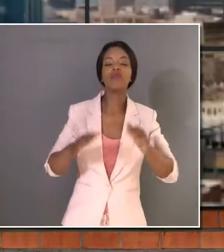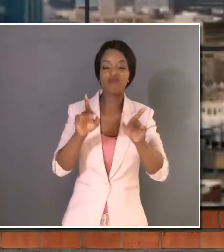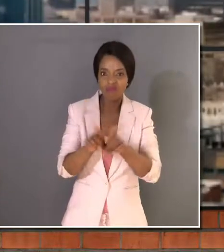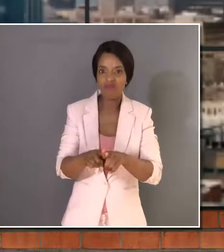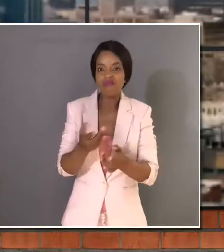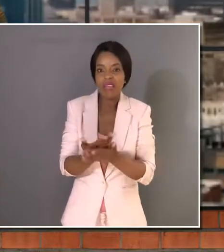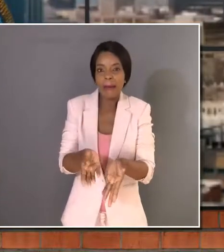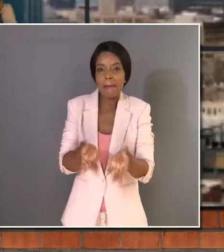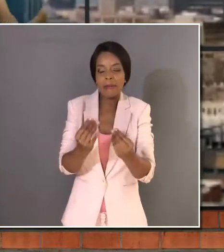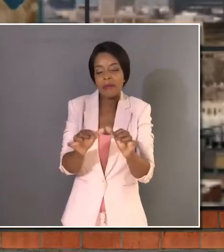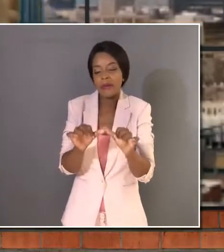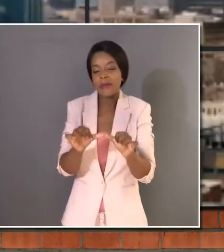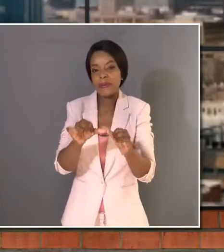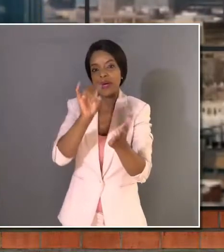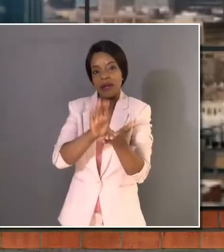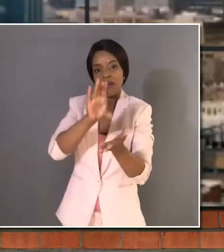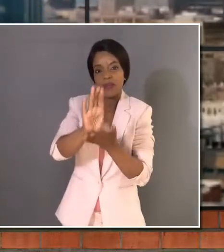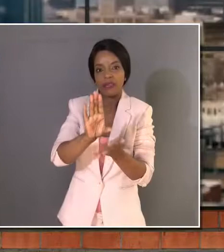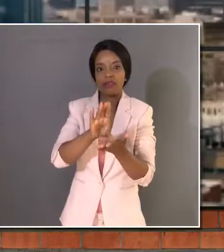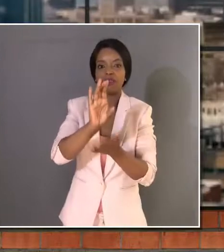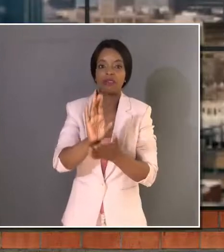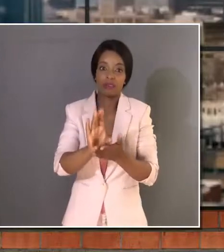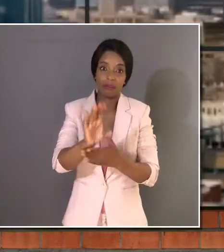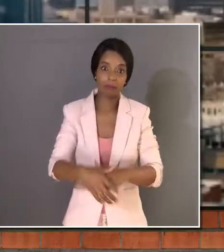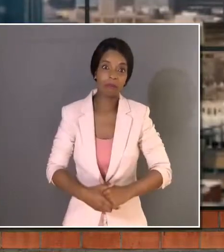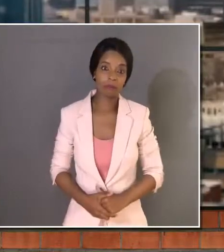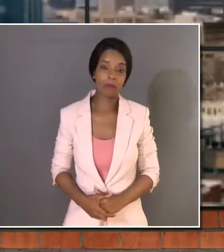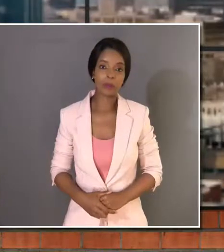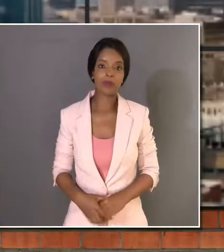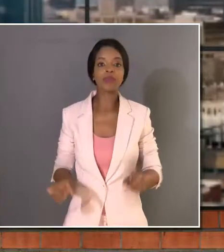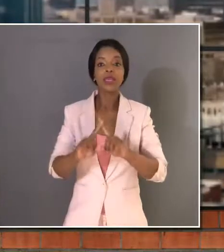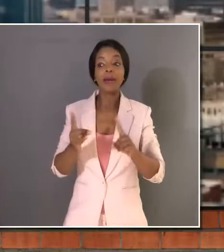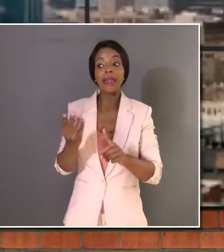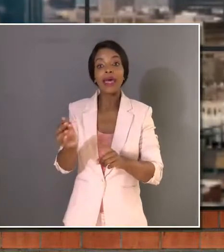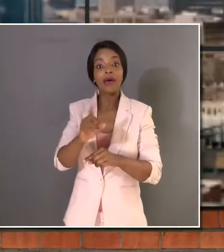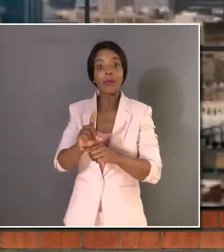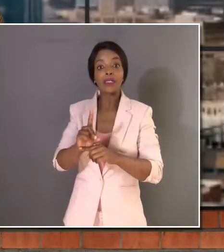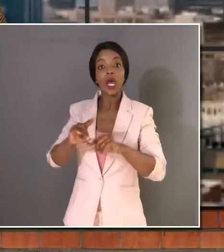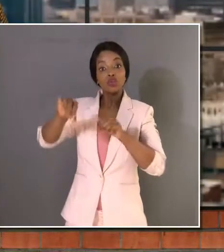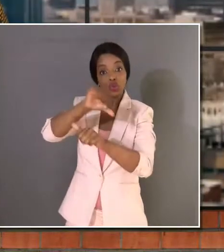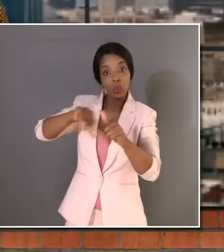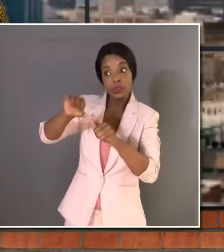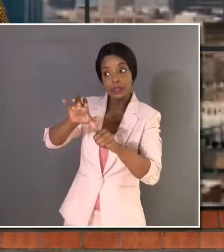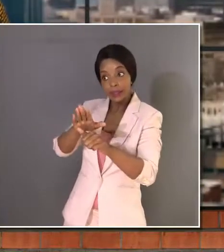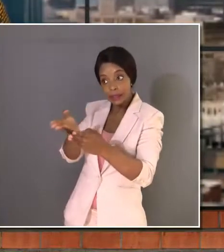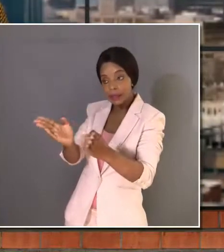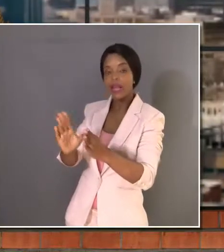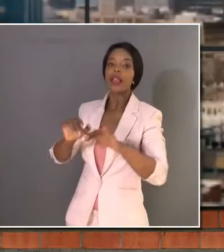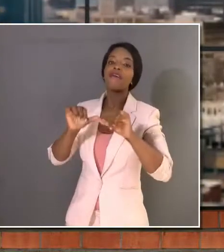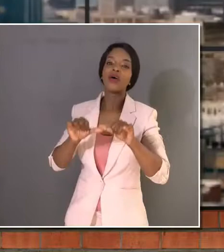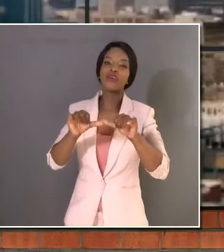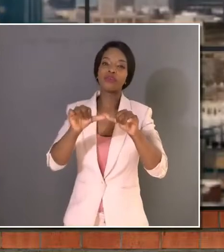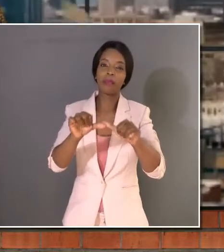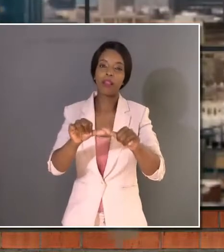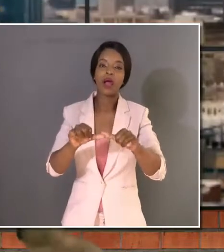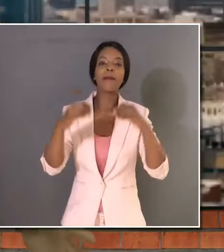financing process. Our aim is to create commercially viable social businesses. So that is what we have in store for you